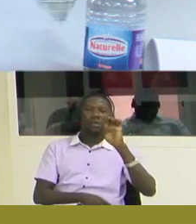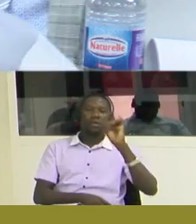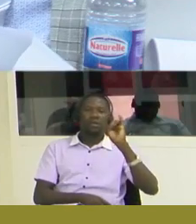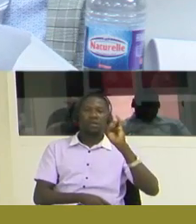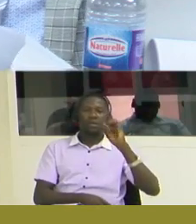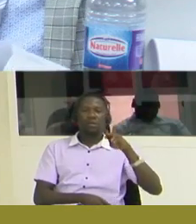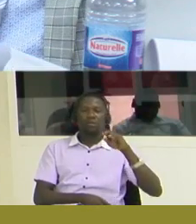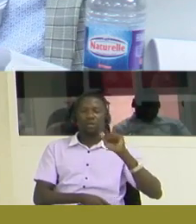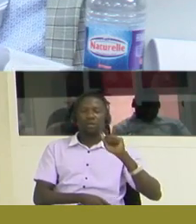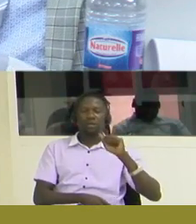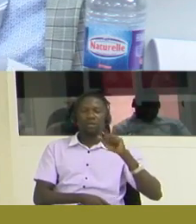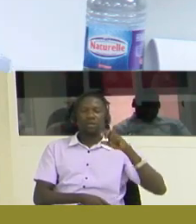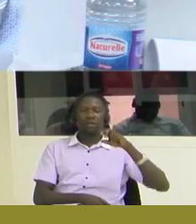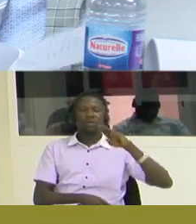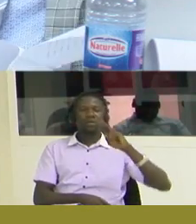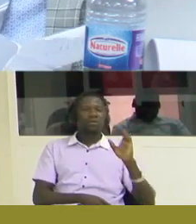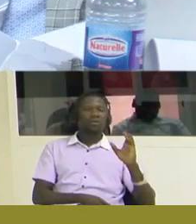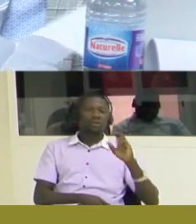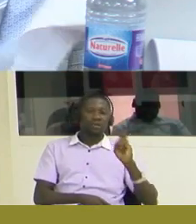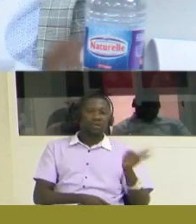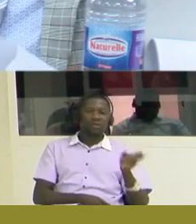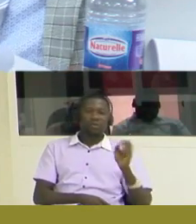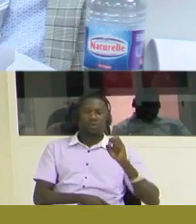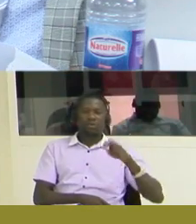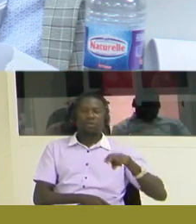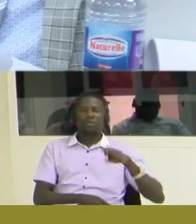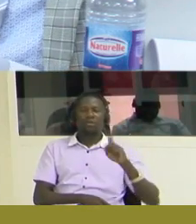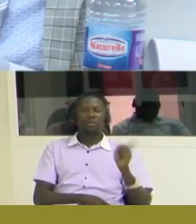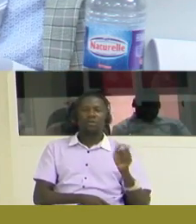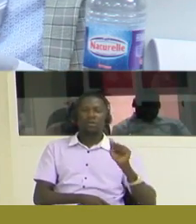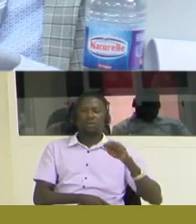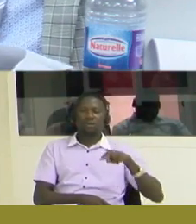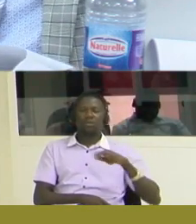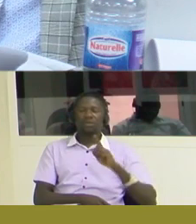this is what he has to say I